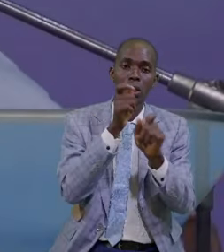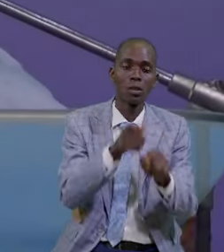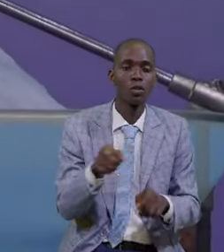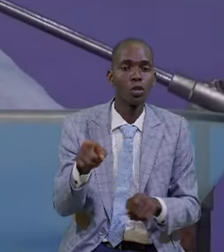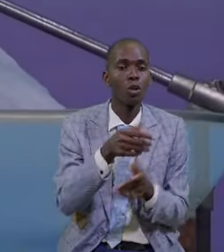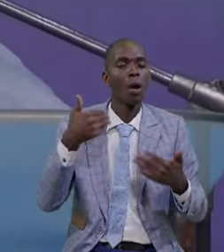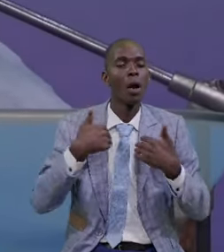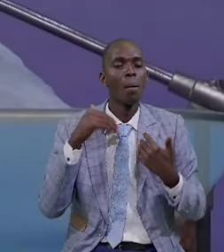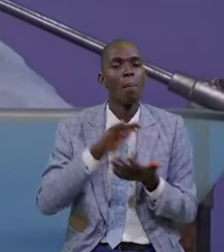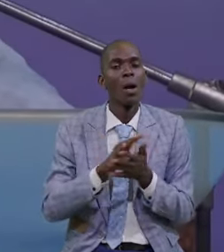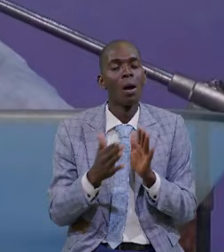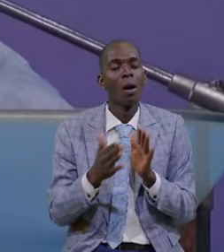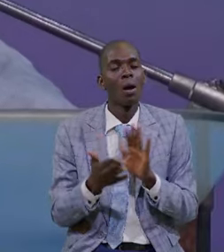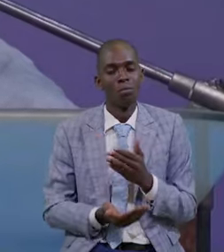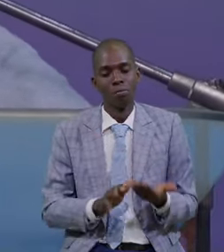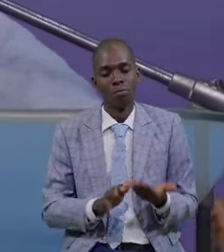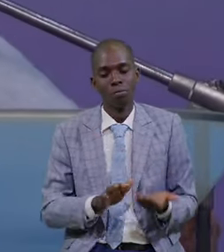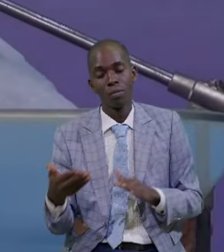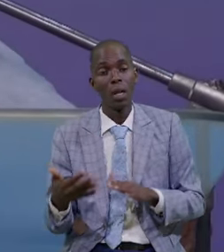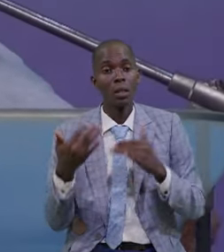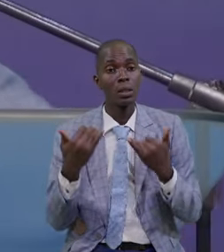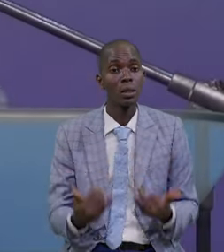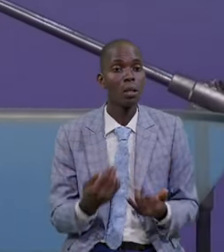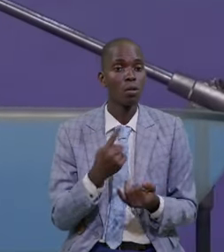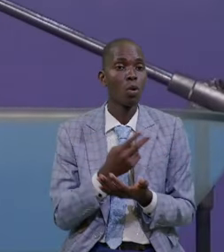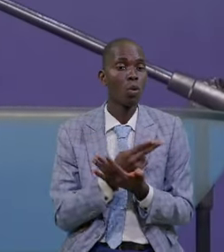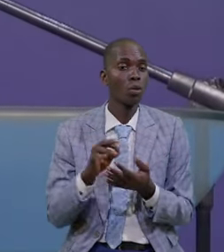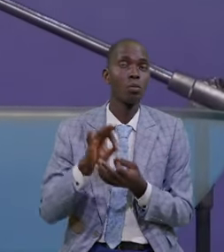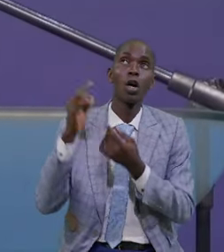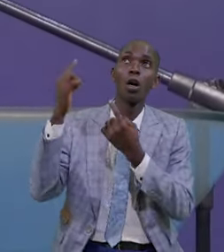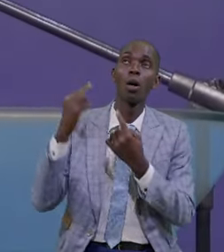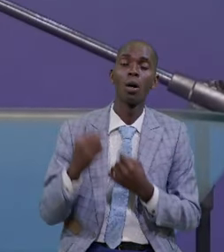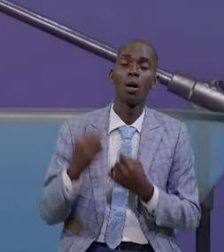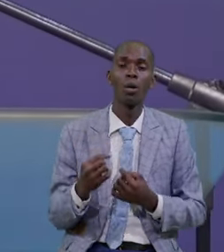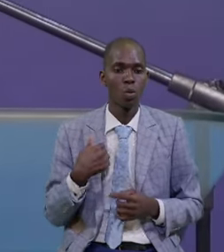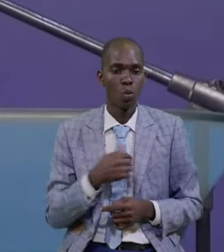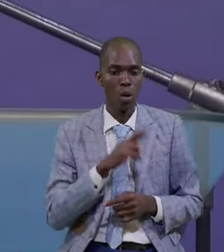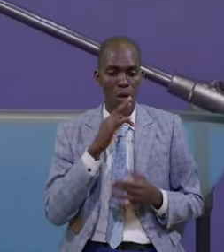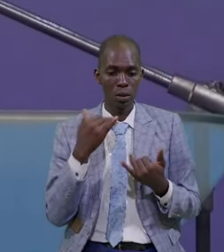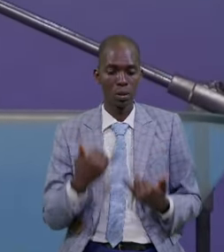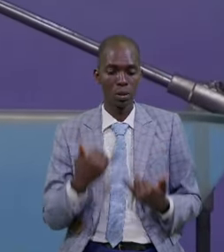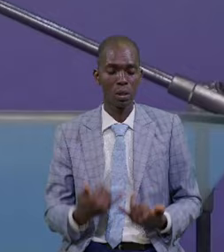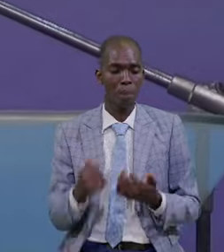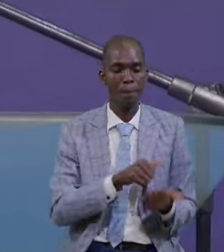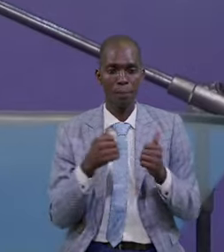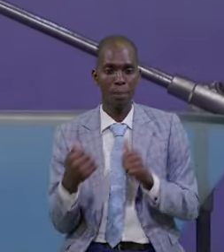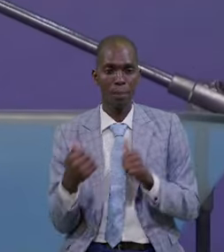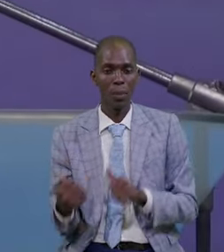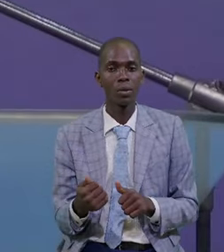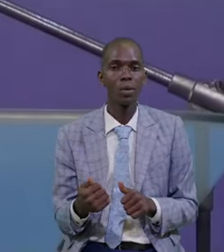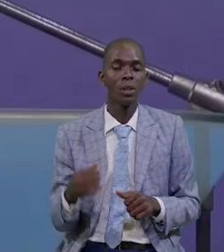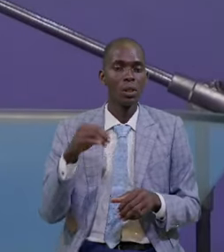become dormant. But now the Holy Ghost comes. We're baptized, we're immersed in